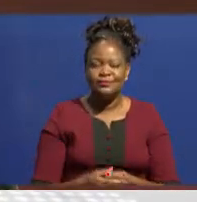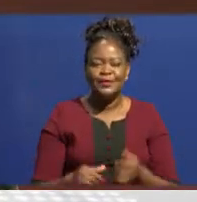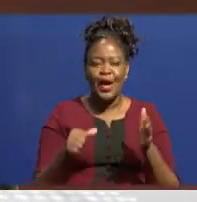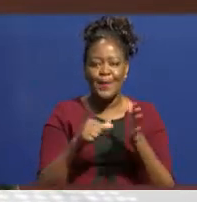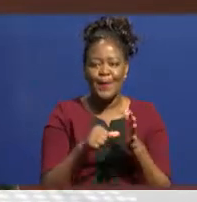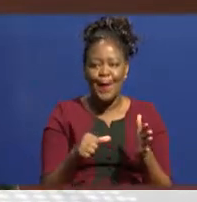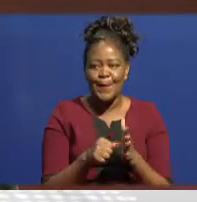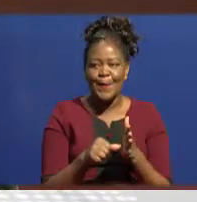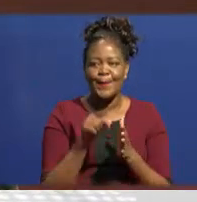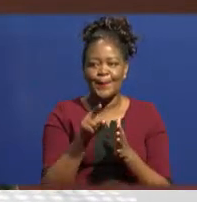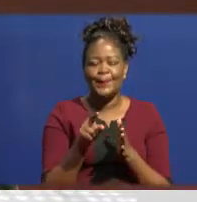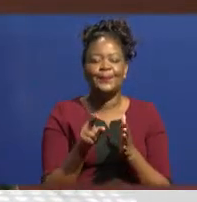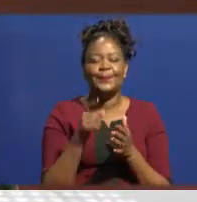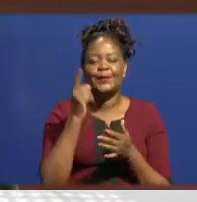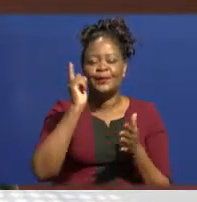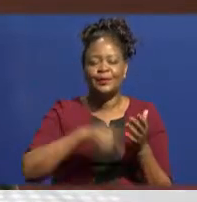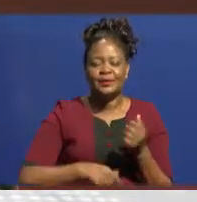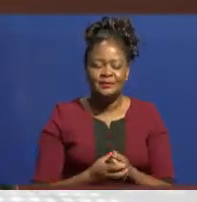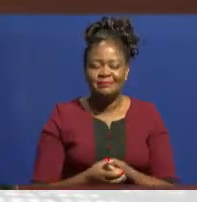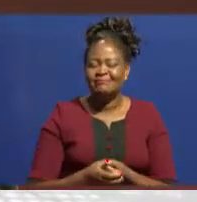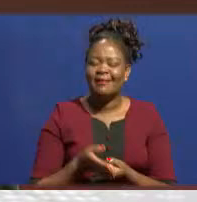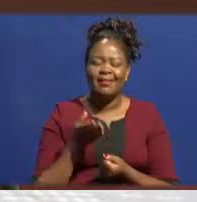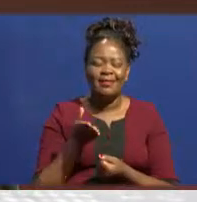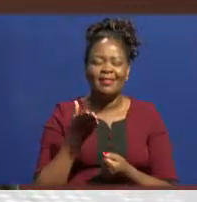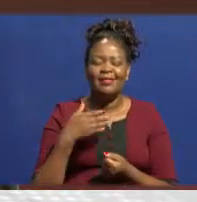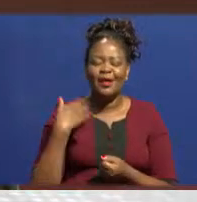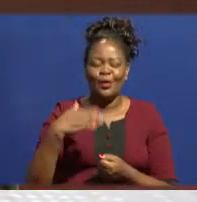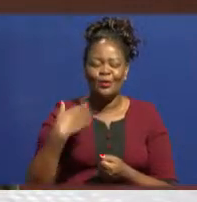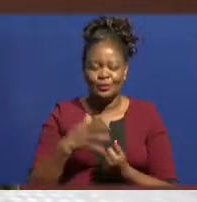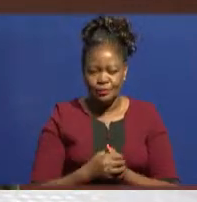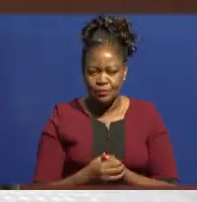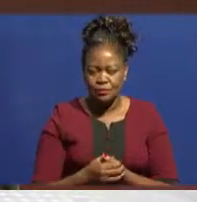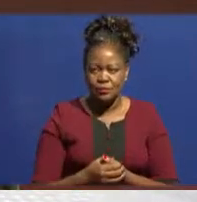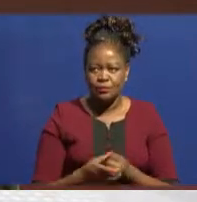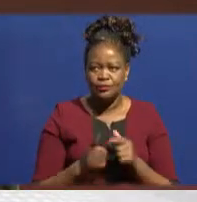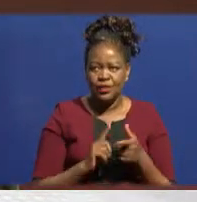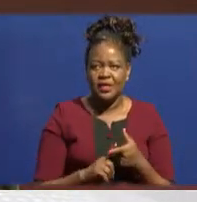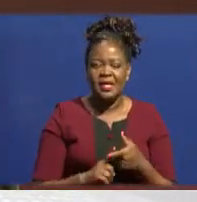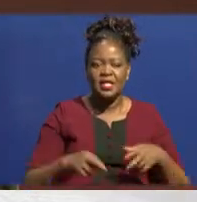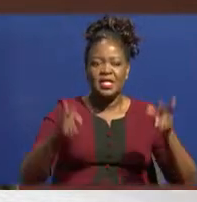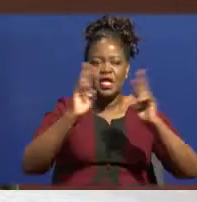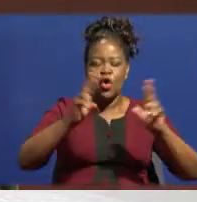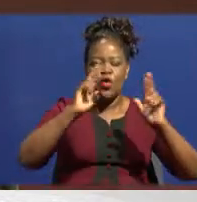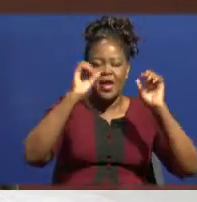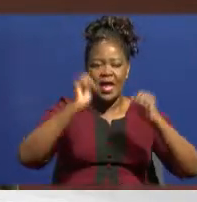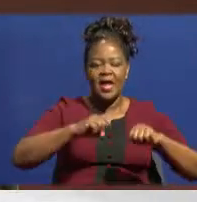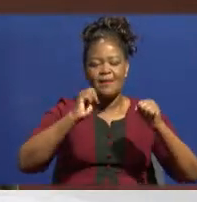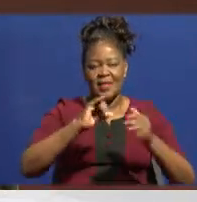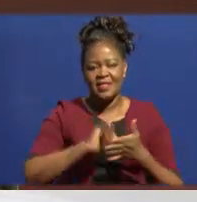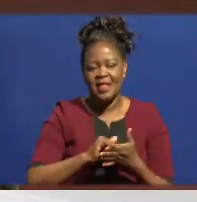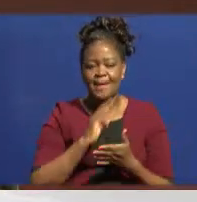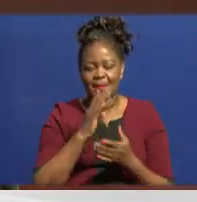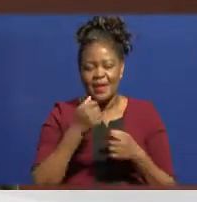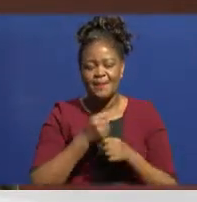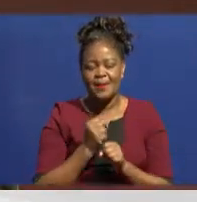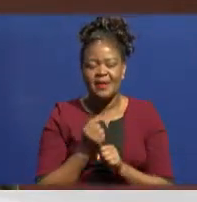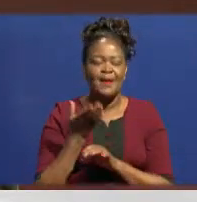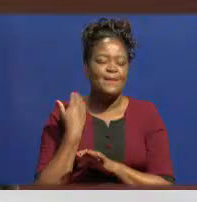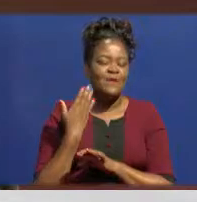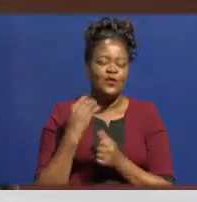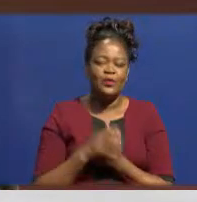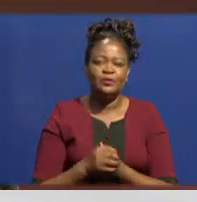crisis has been there all through. There are already agreements that has been made in